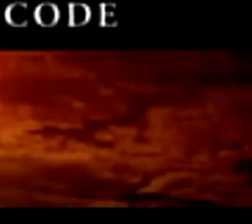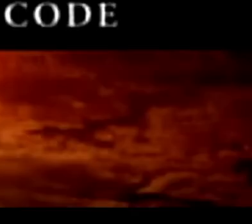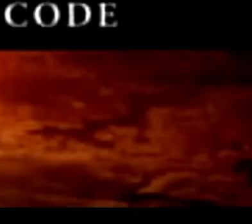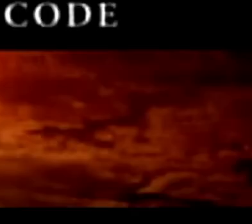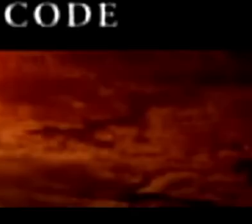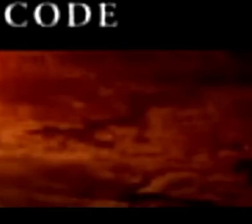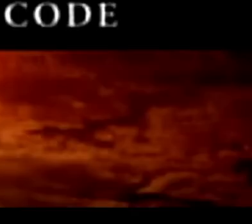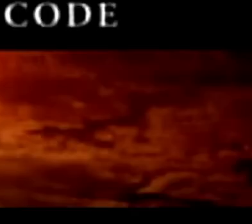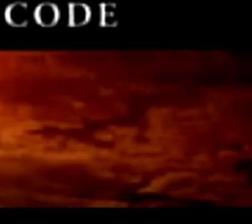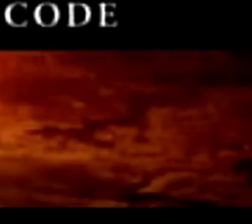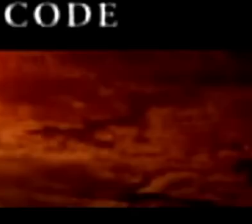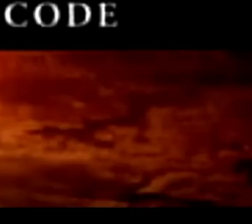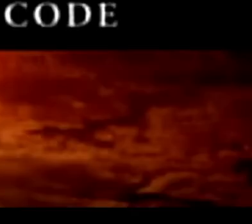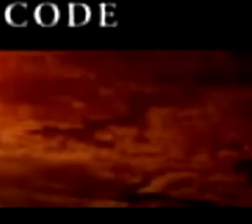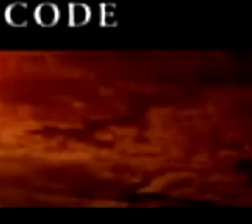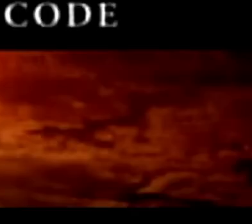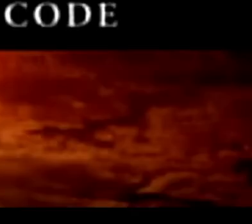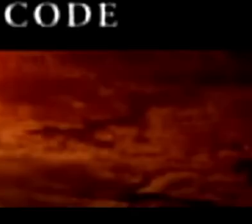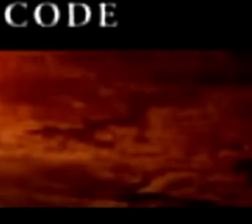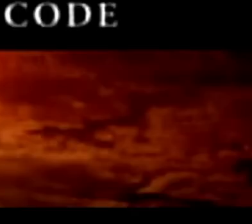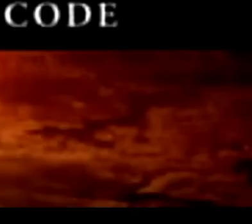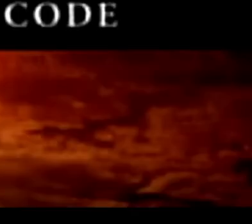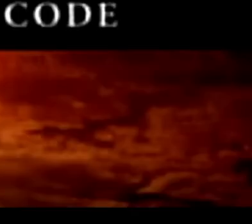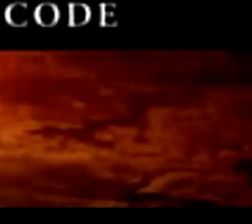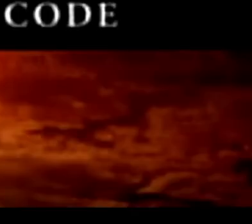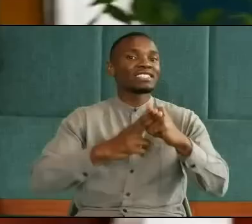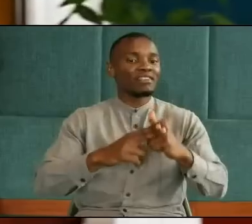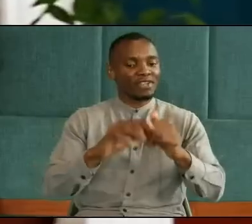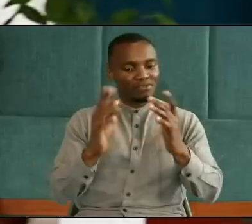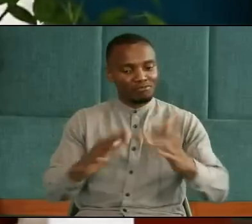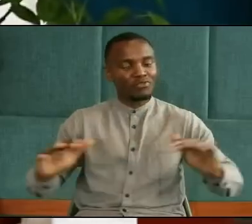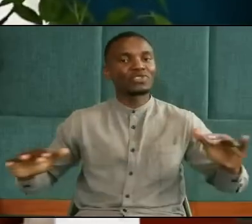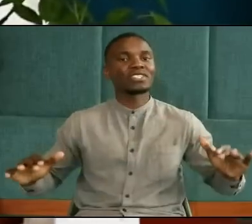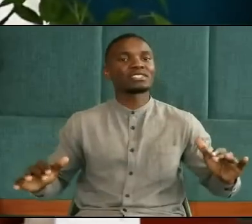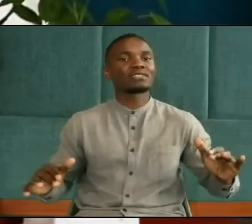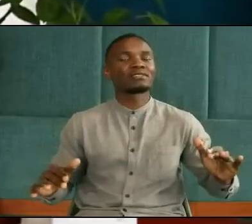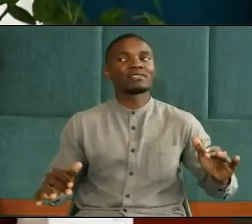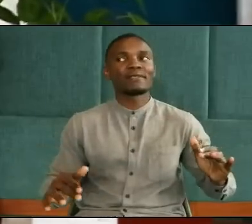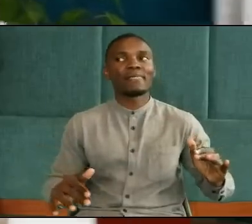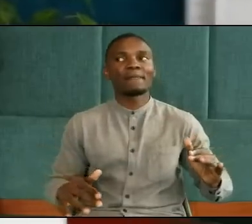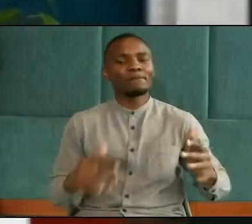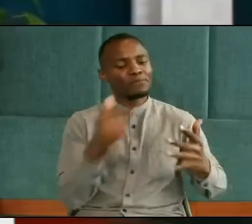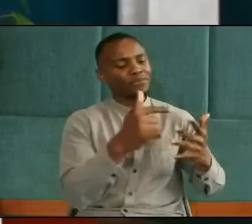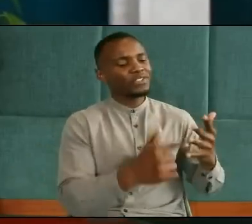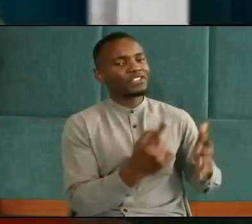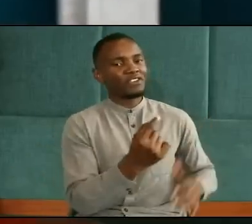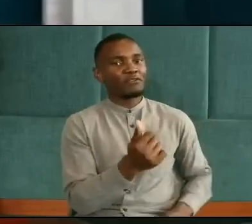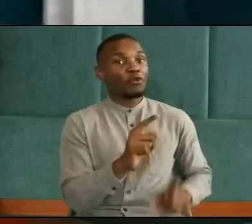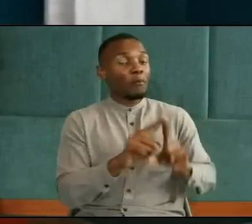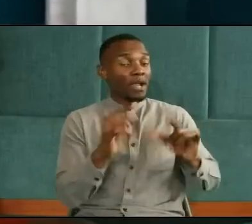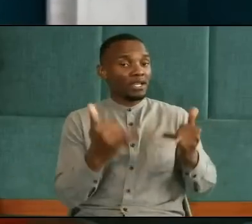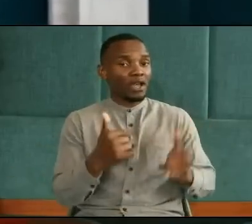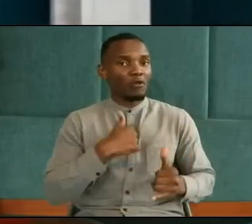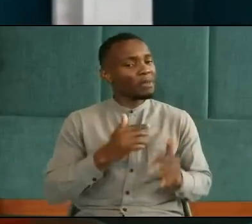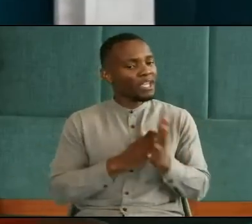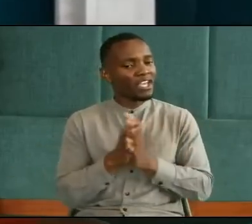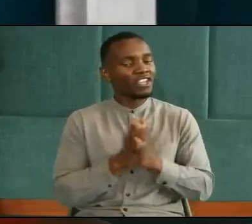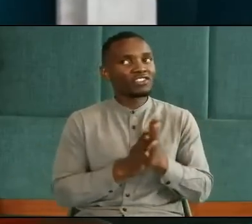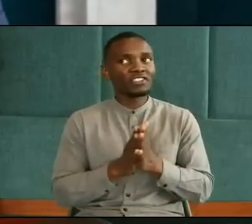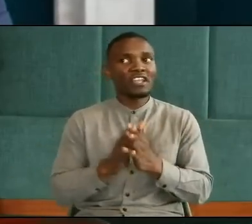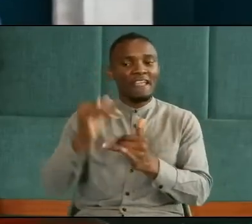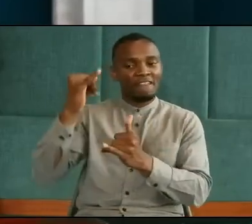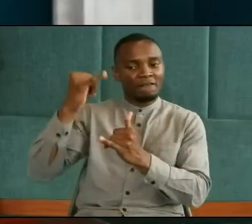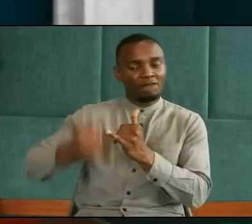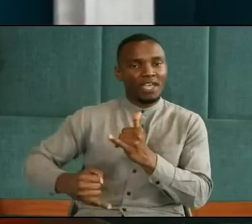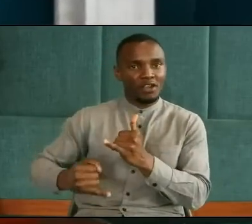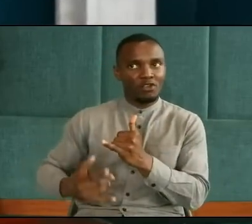are seven seals. And that's just a few of them. But I'm more interested today in the last one of